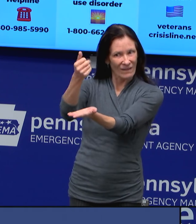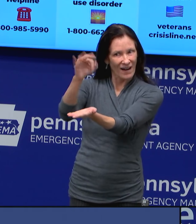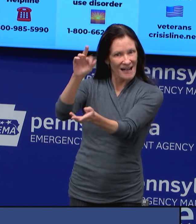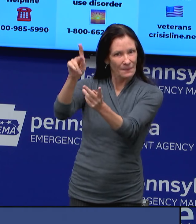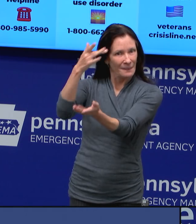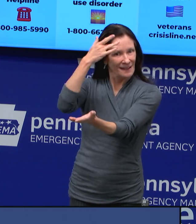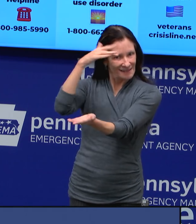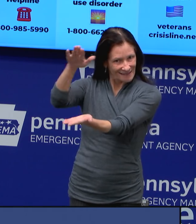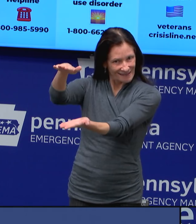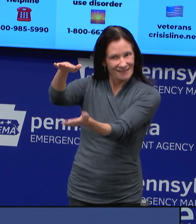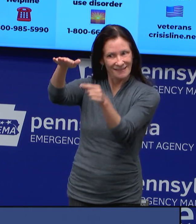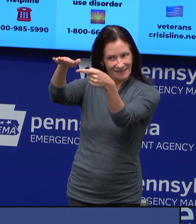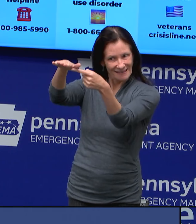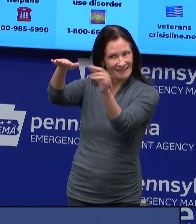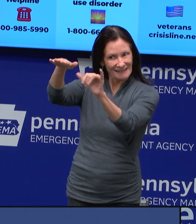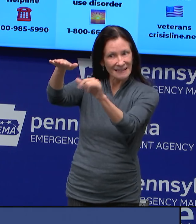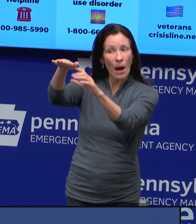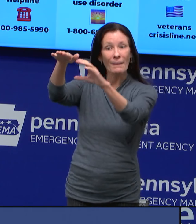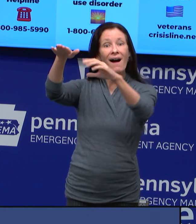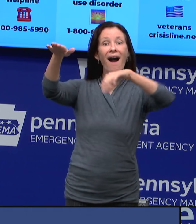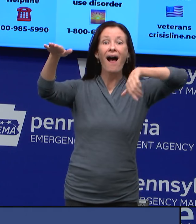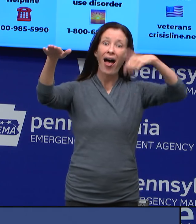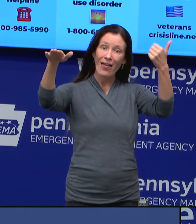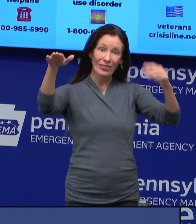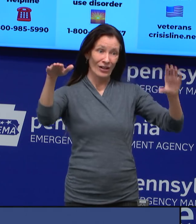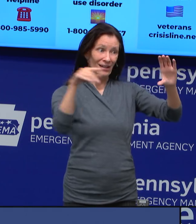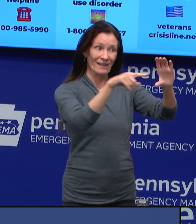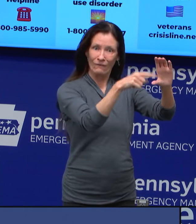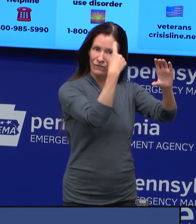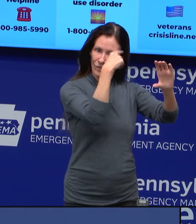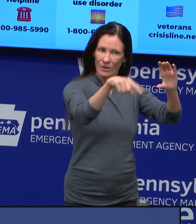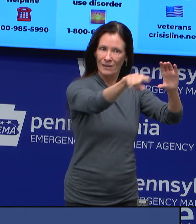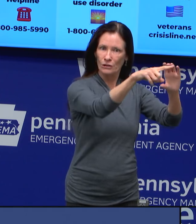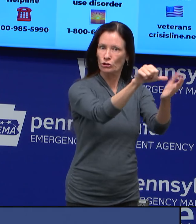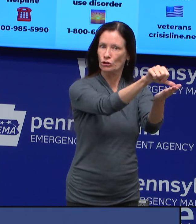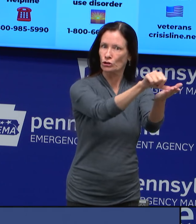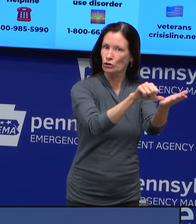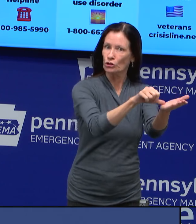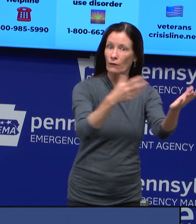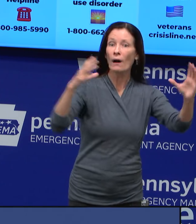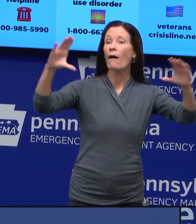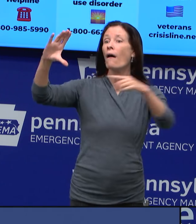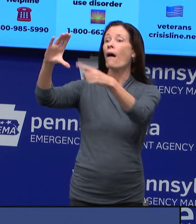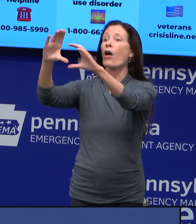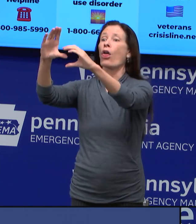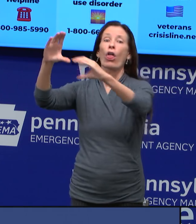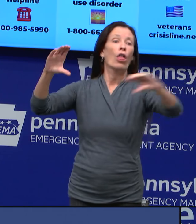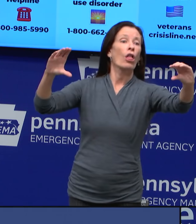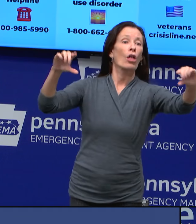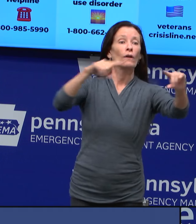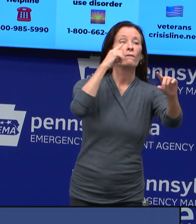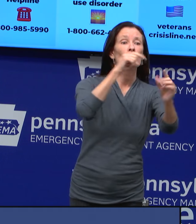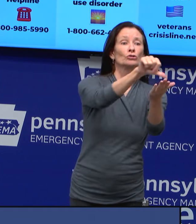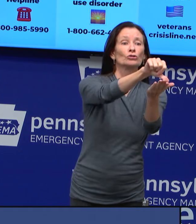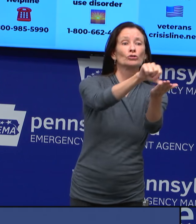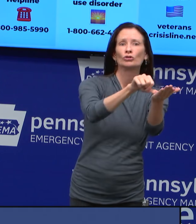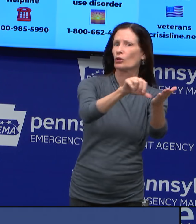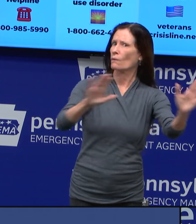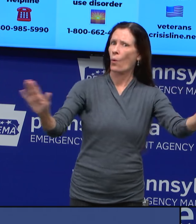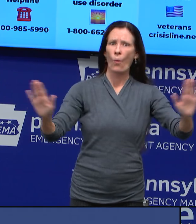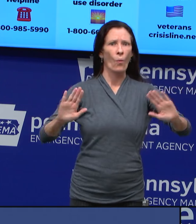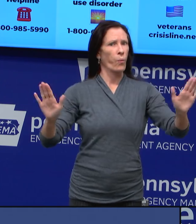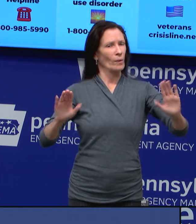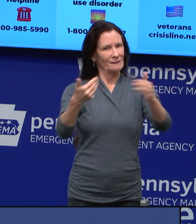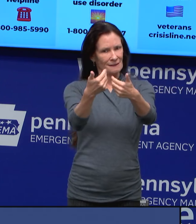to prioritize care during a surge. And facilities have to have enough trained and educated